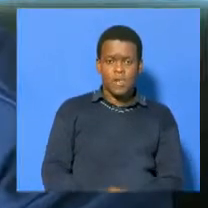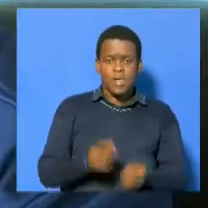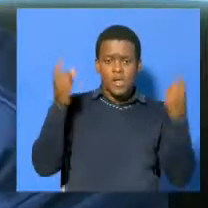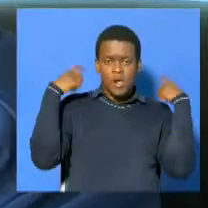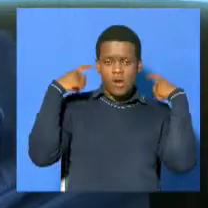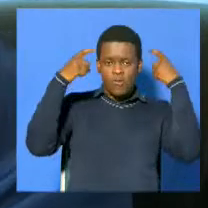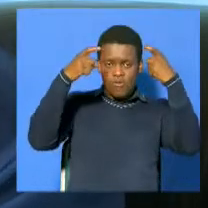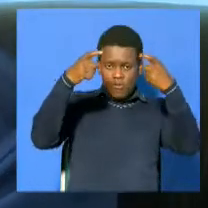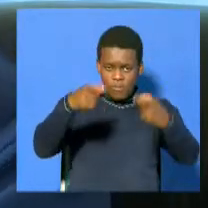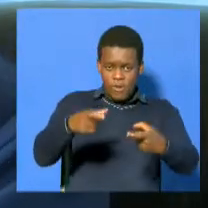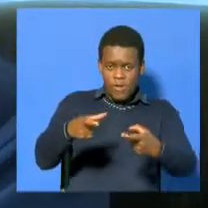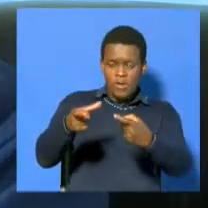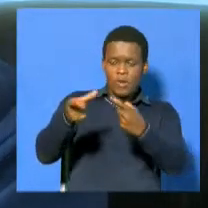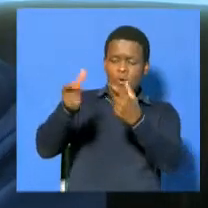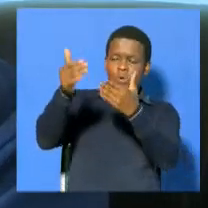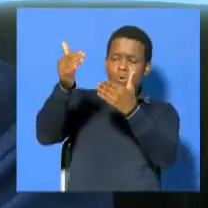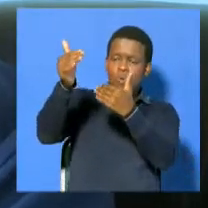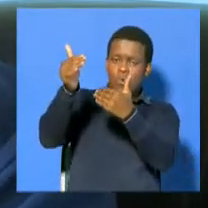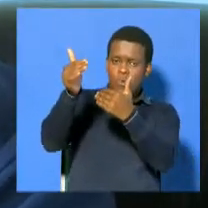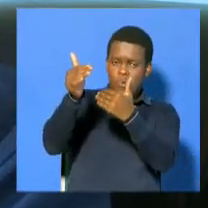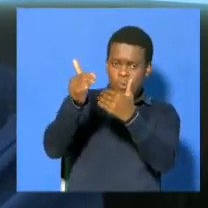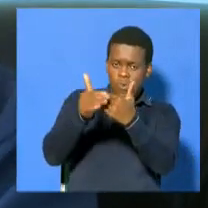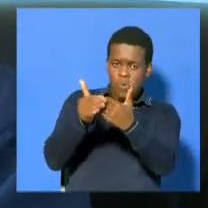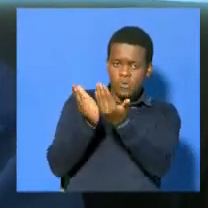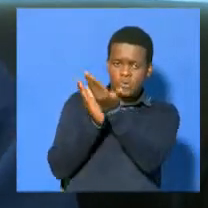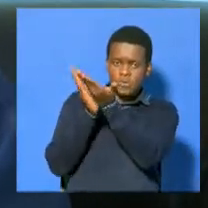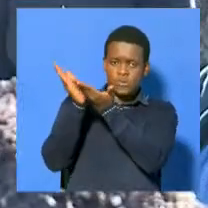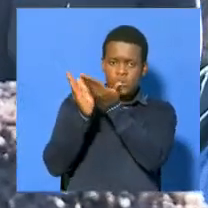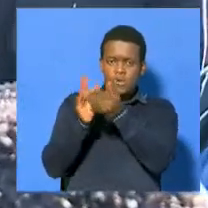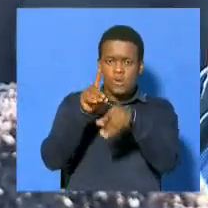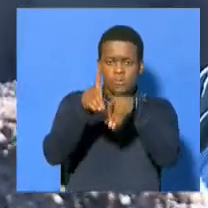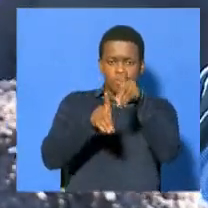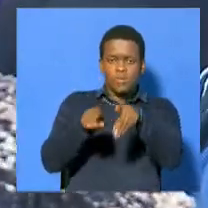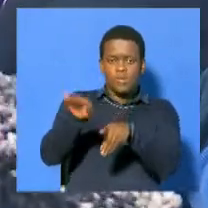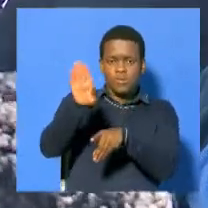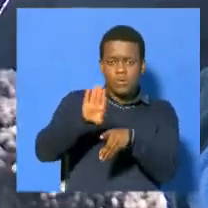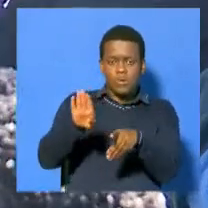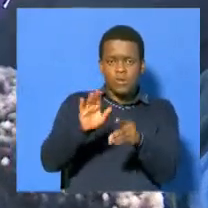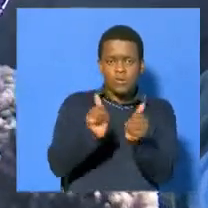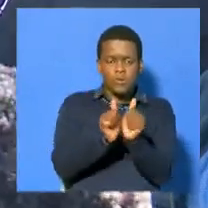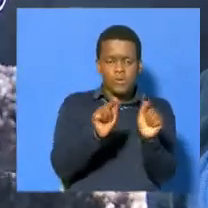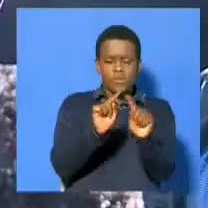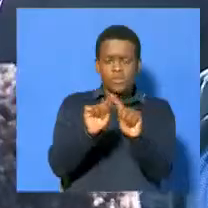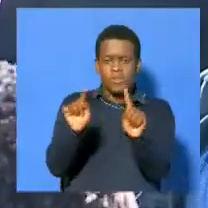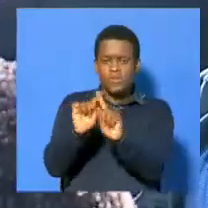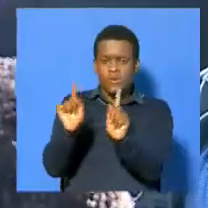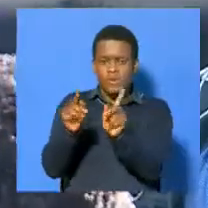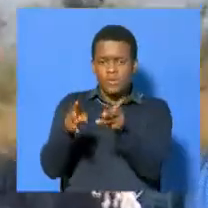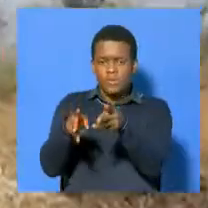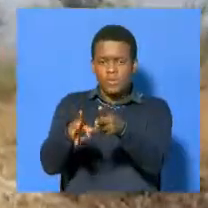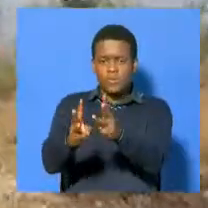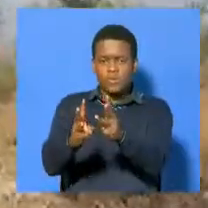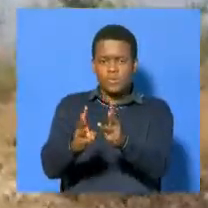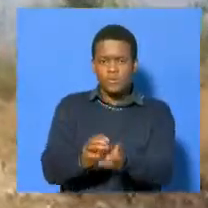Government to improve accessibility of services to the public through a variety of platforms.